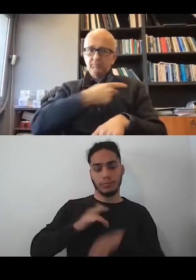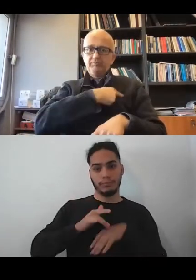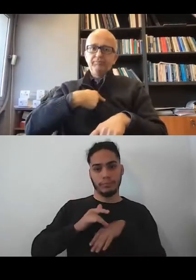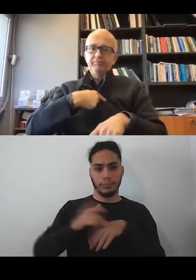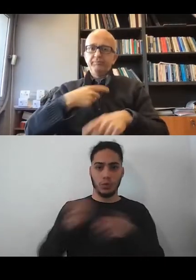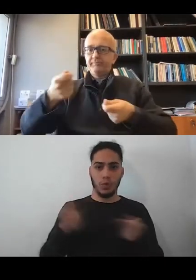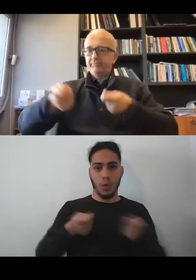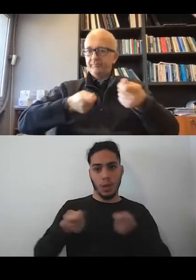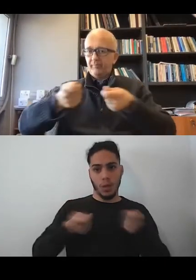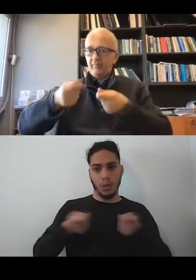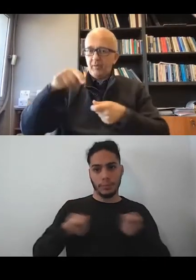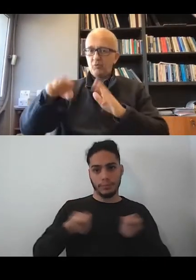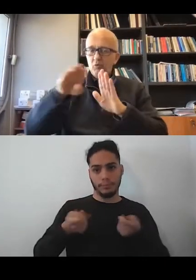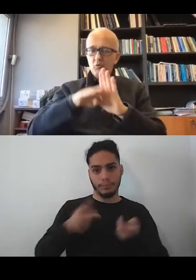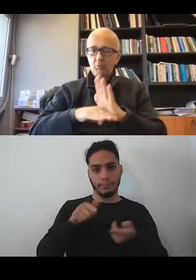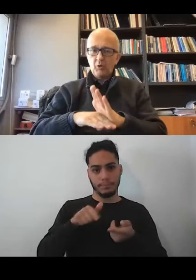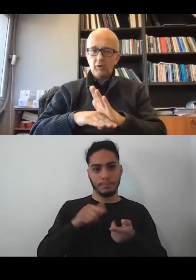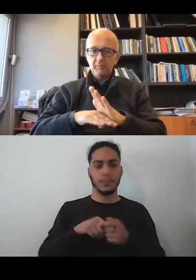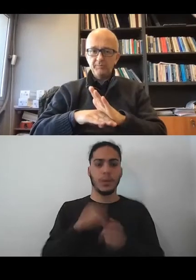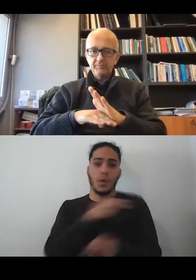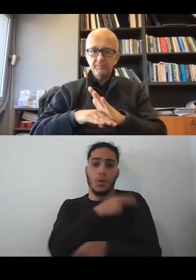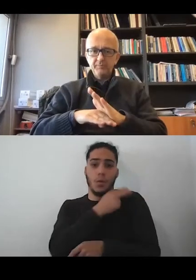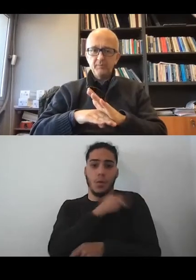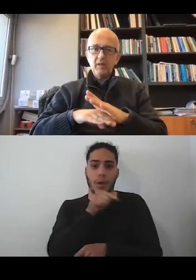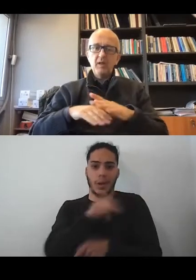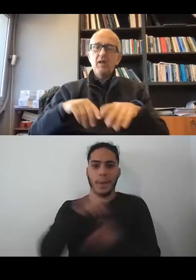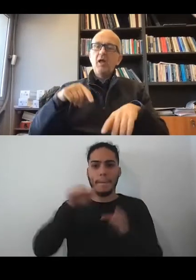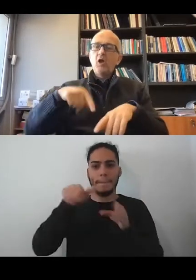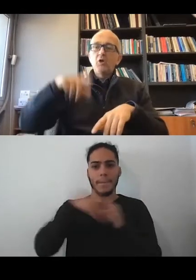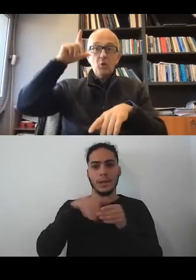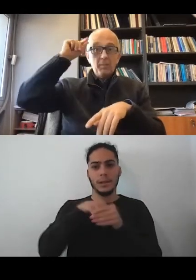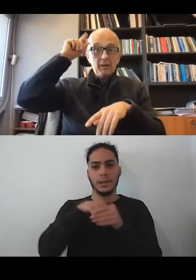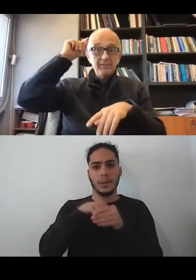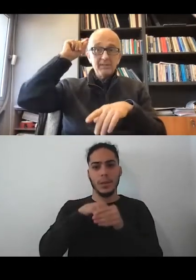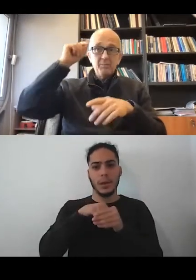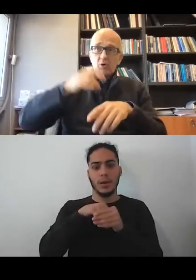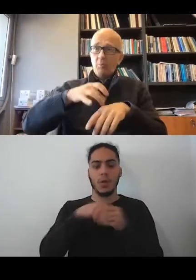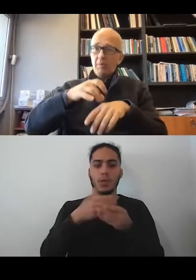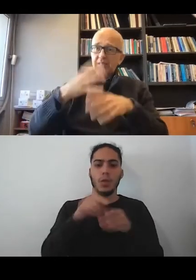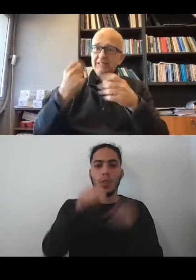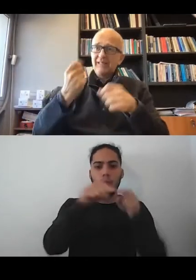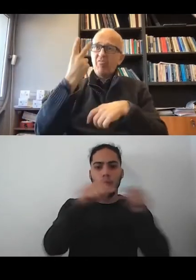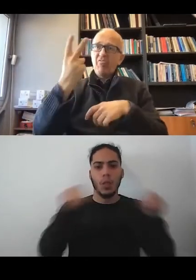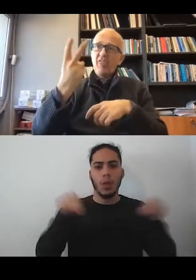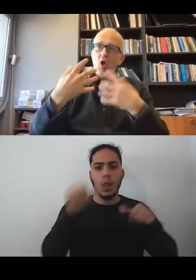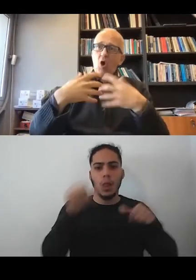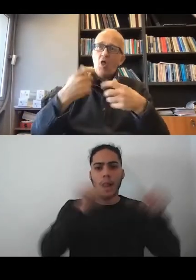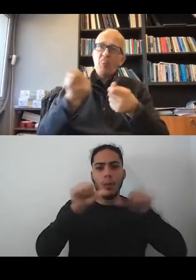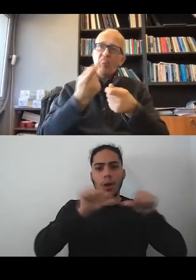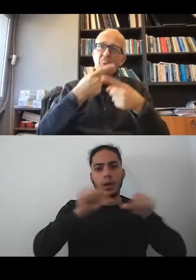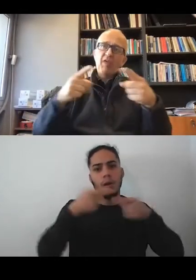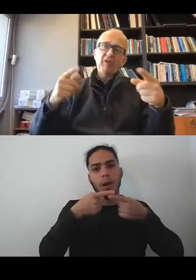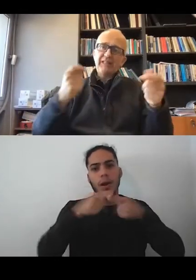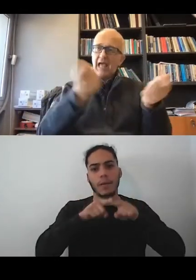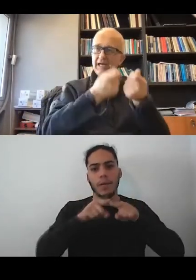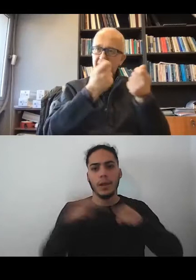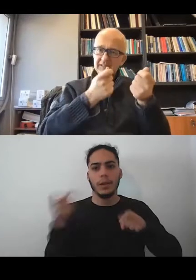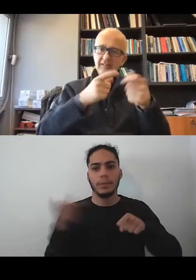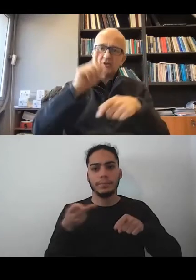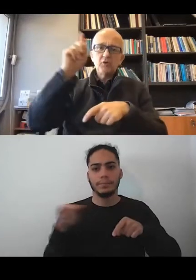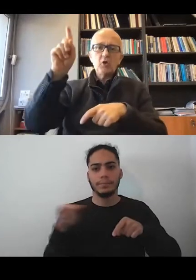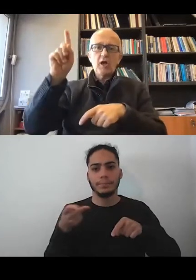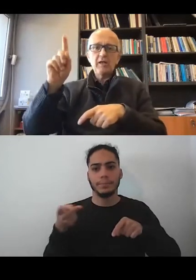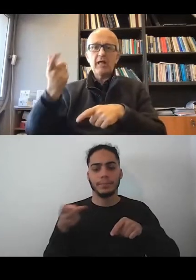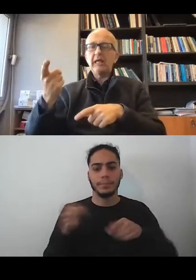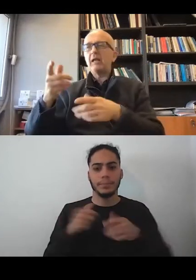The University of Patras participates with two different labs. The first one is the Signal Processing and